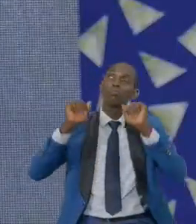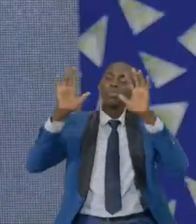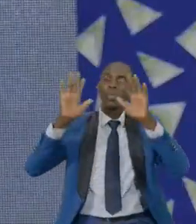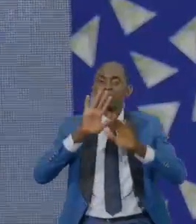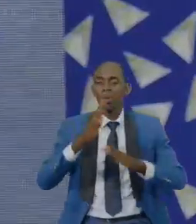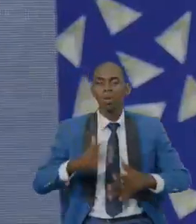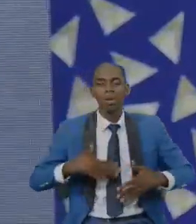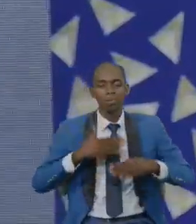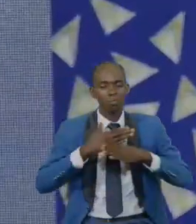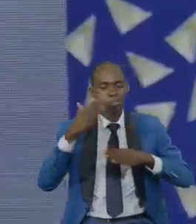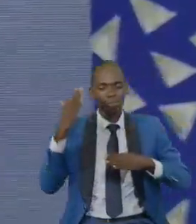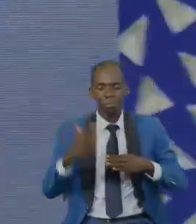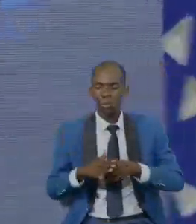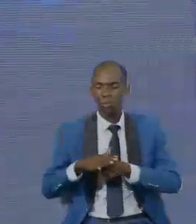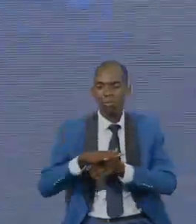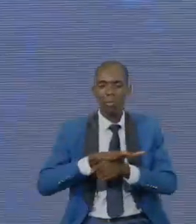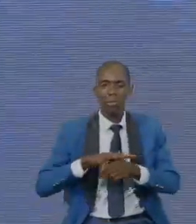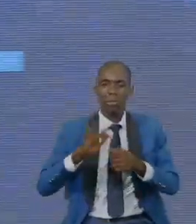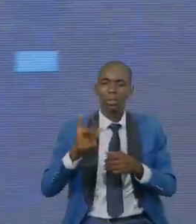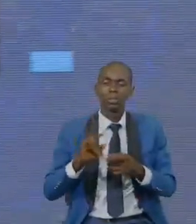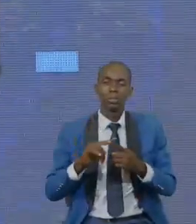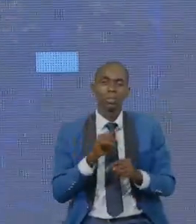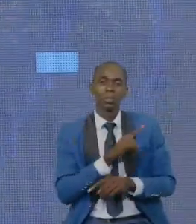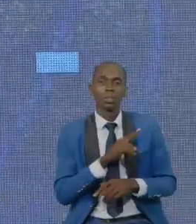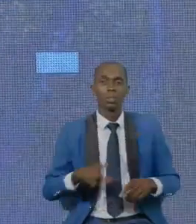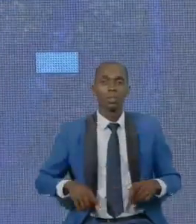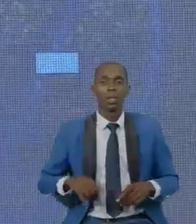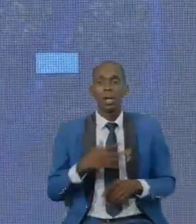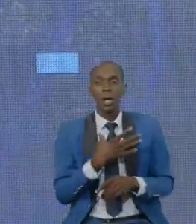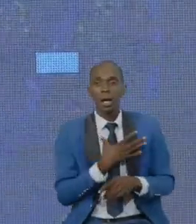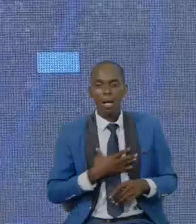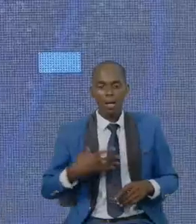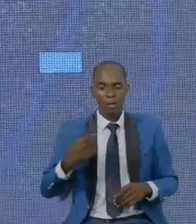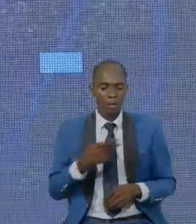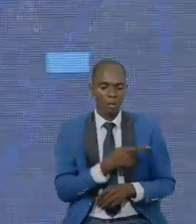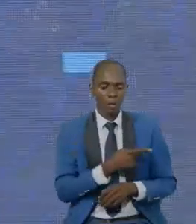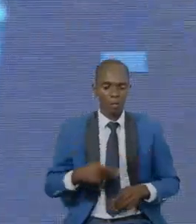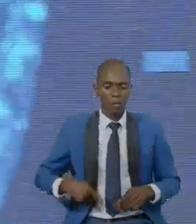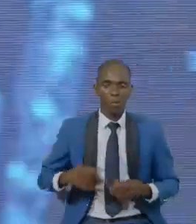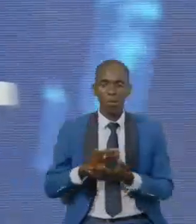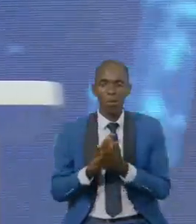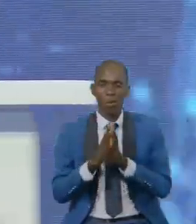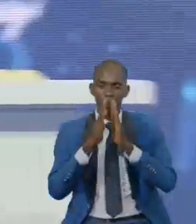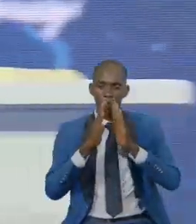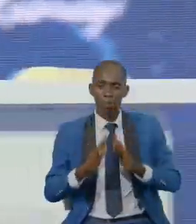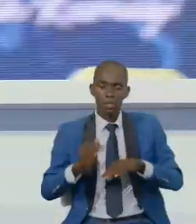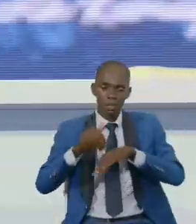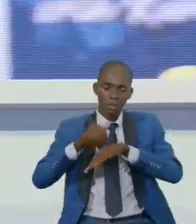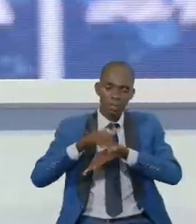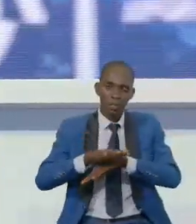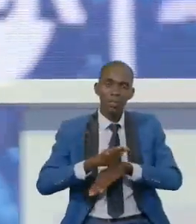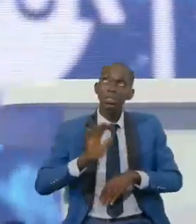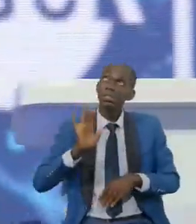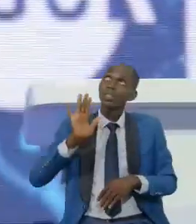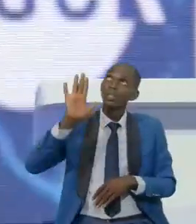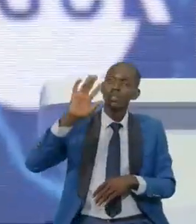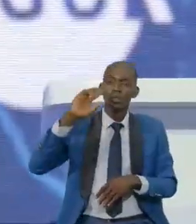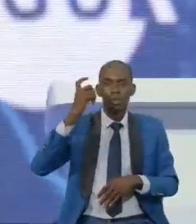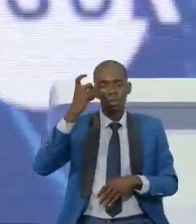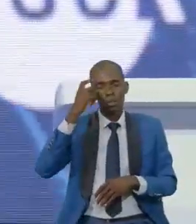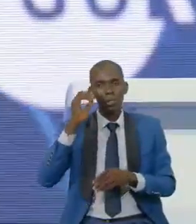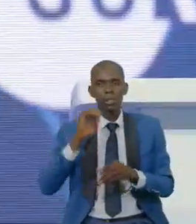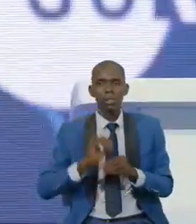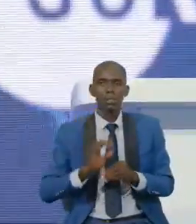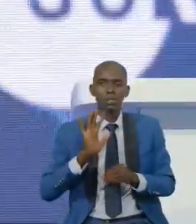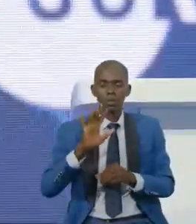the Lord, and the Prince of Peace sets its government in your